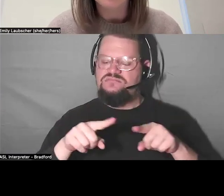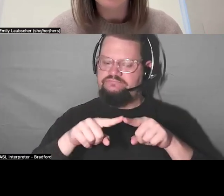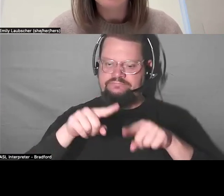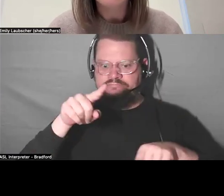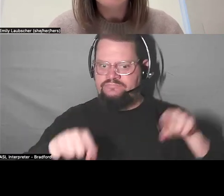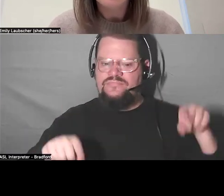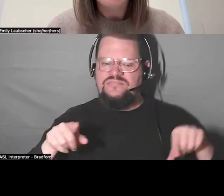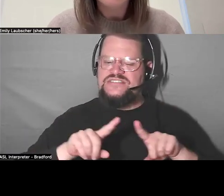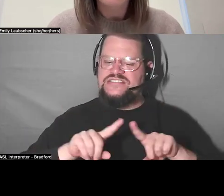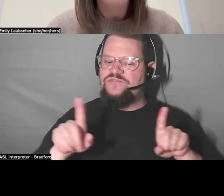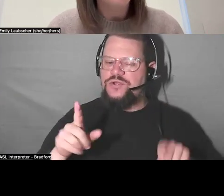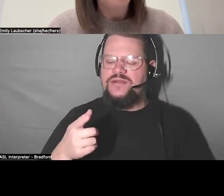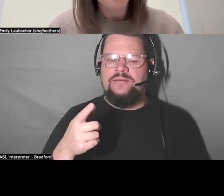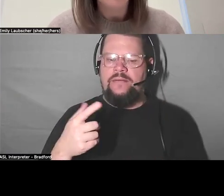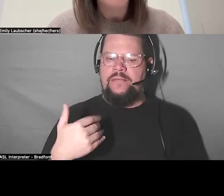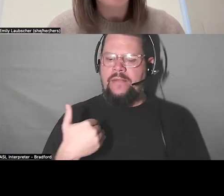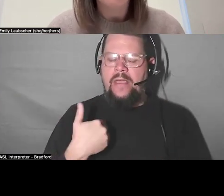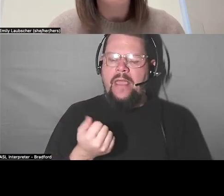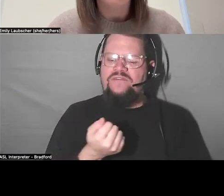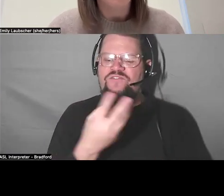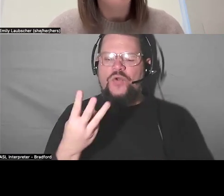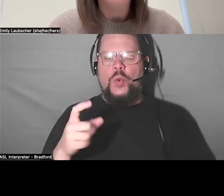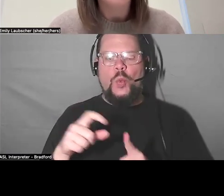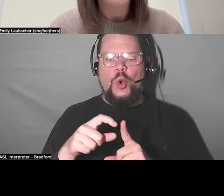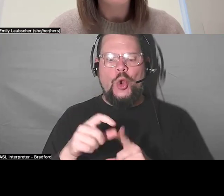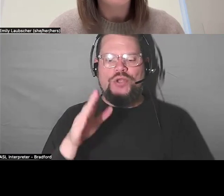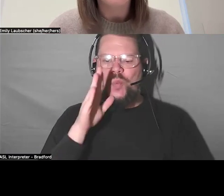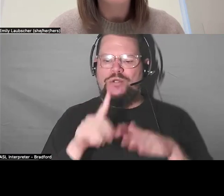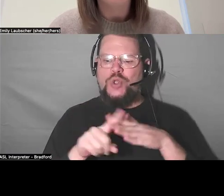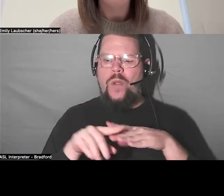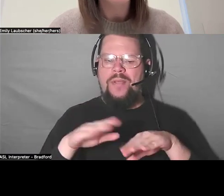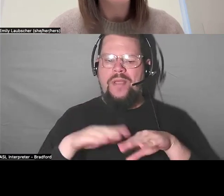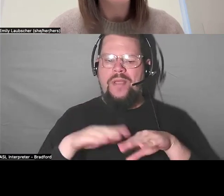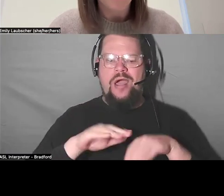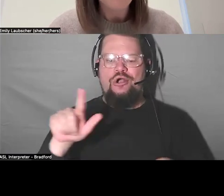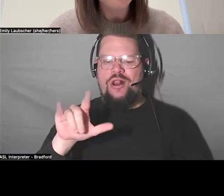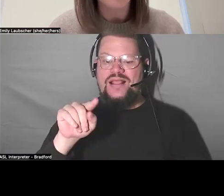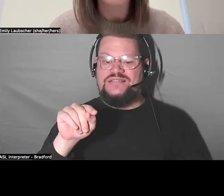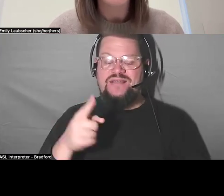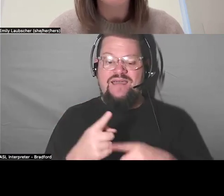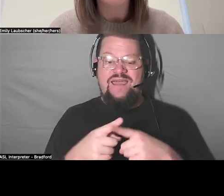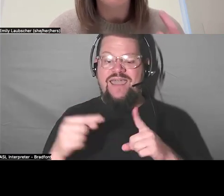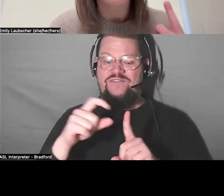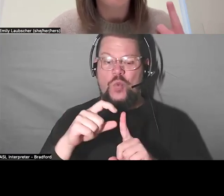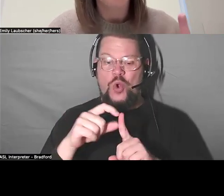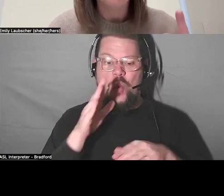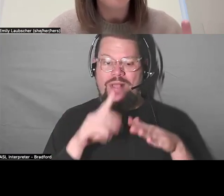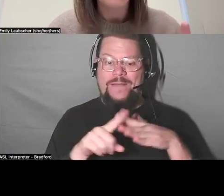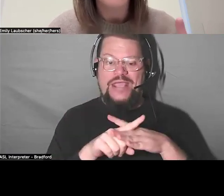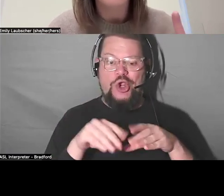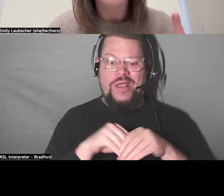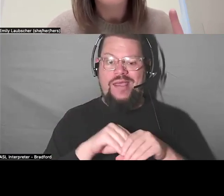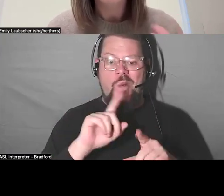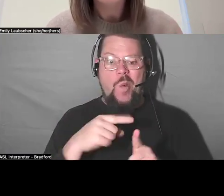one another. There are very few words that appear on all of the lists, and almost half of the words appear on only